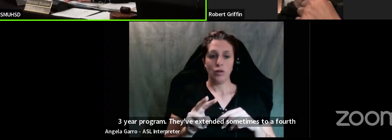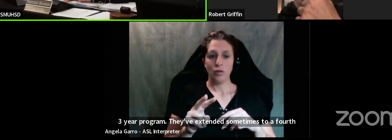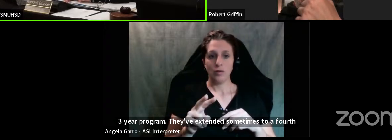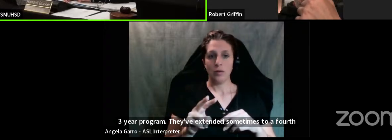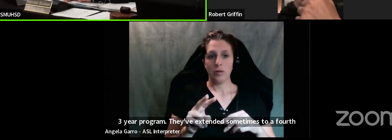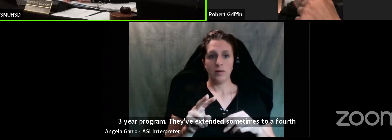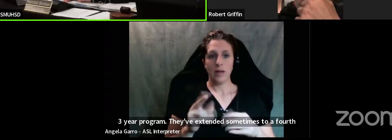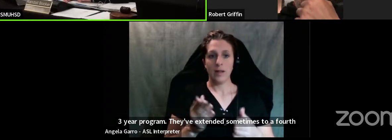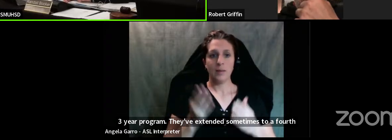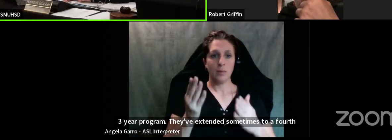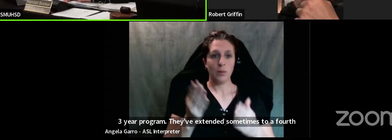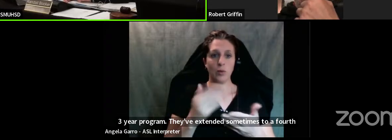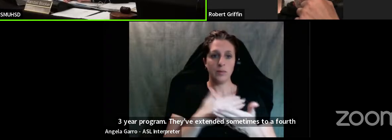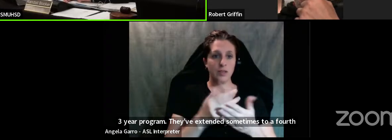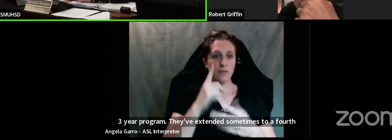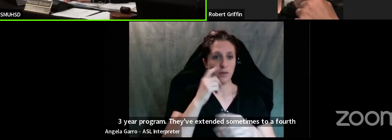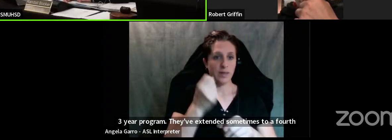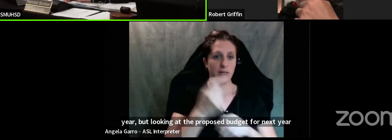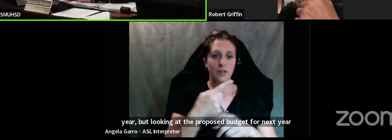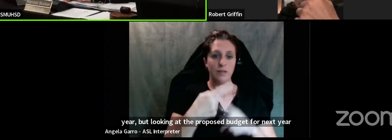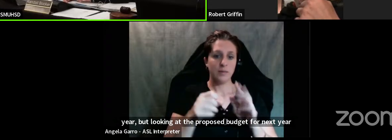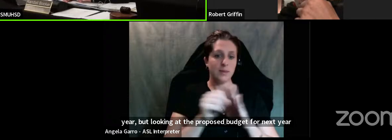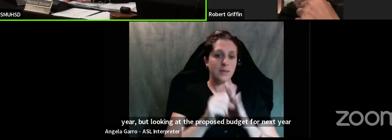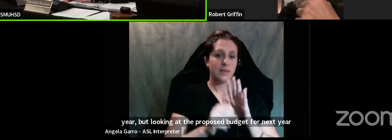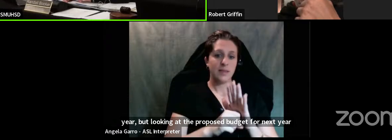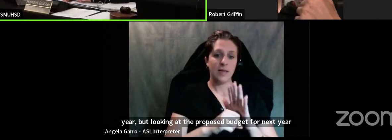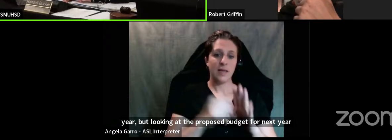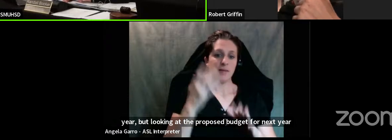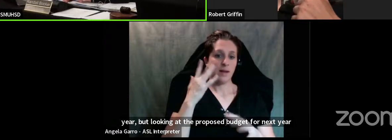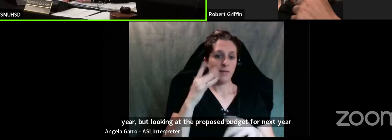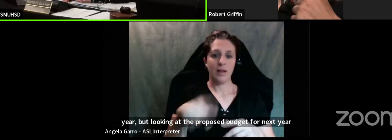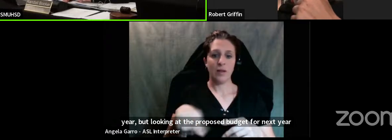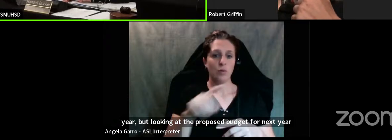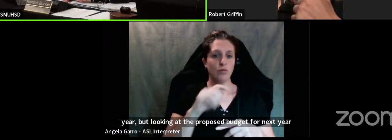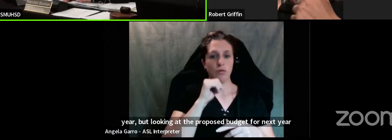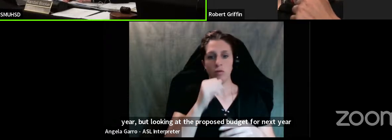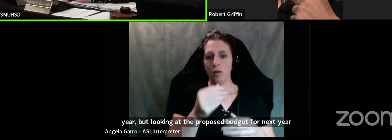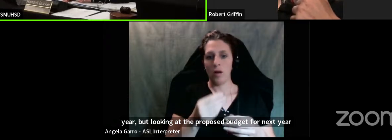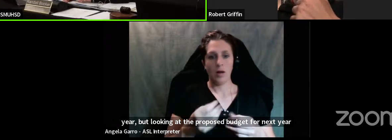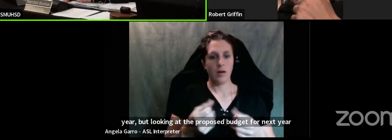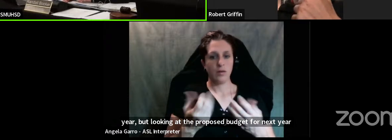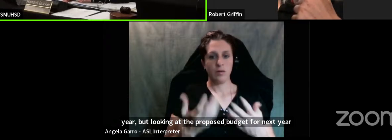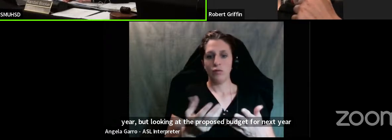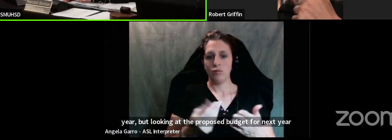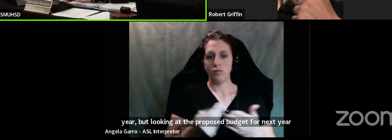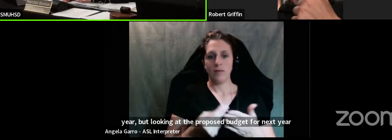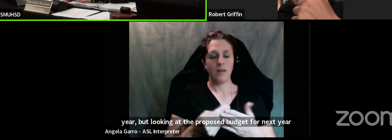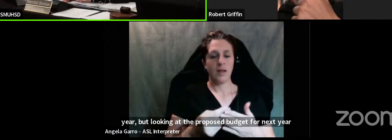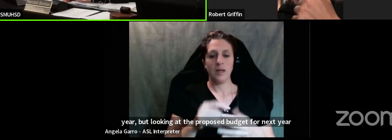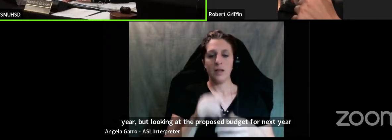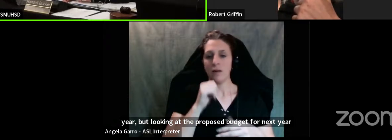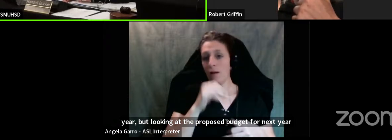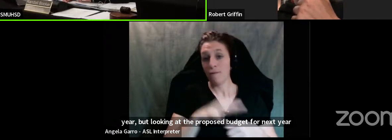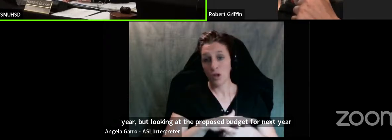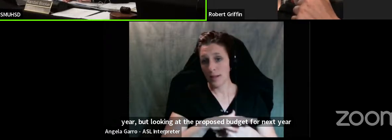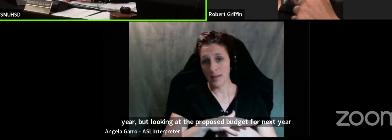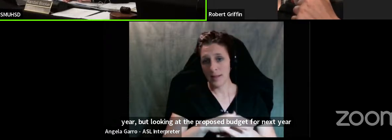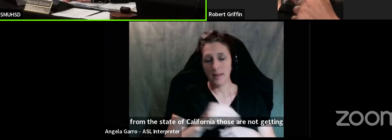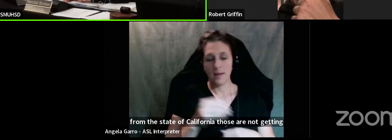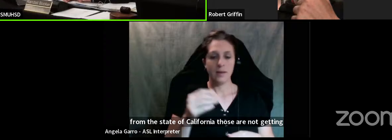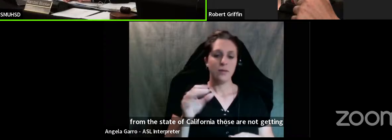the proposed budget for next year from the state of California, those are not getting refunded, at least not fully. And